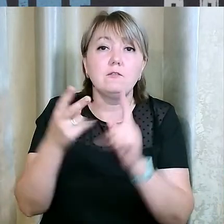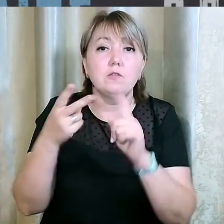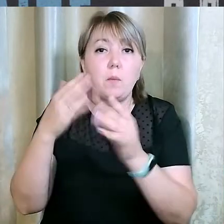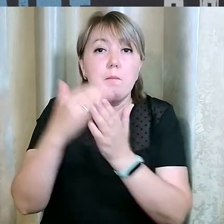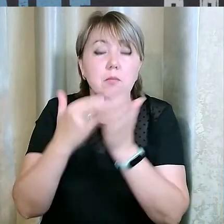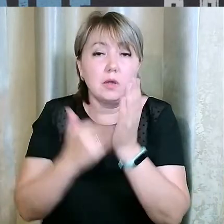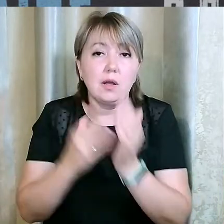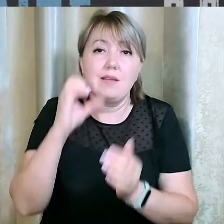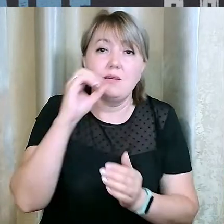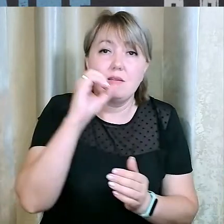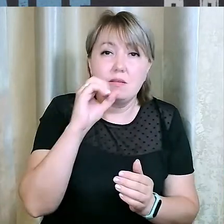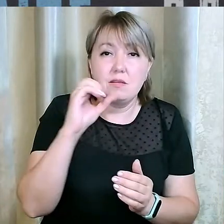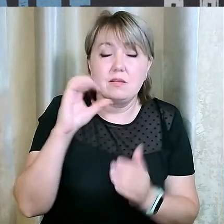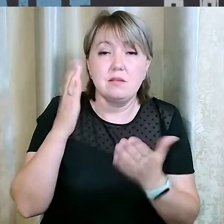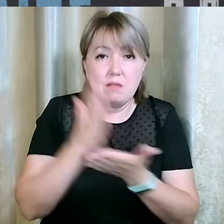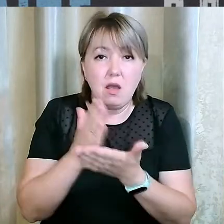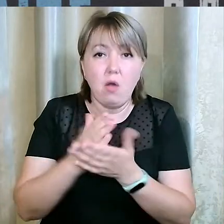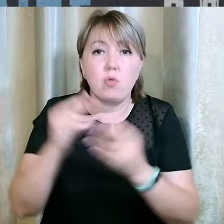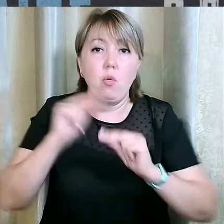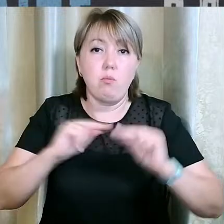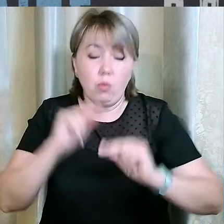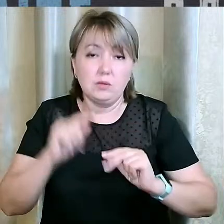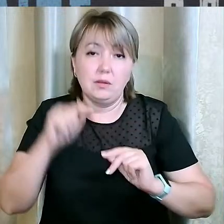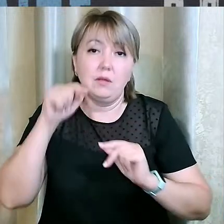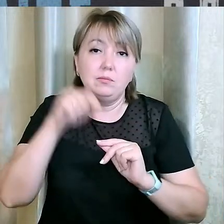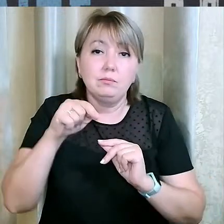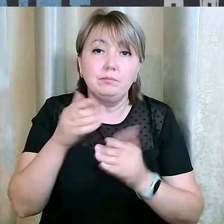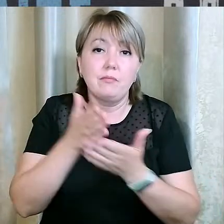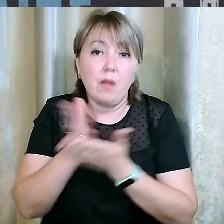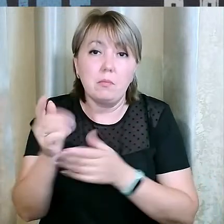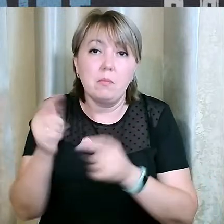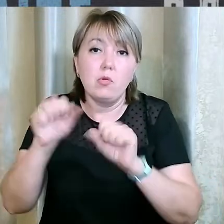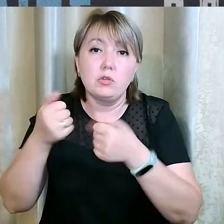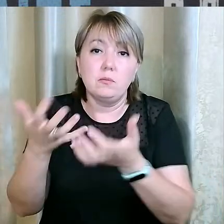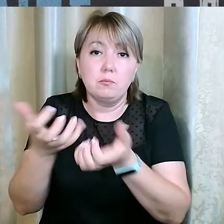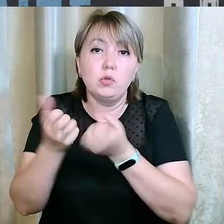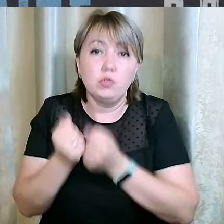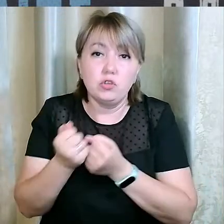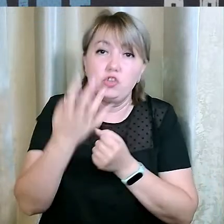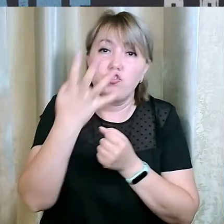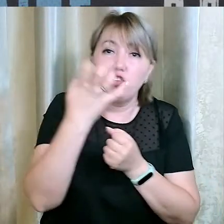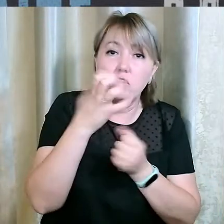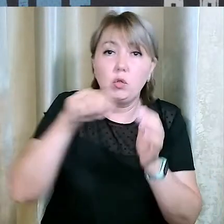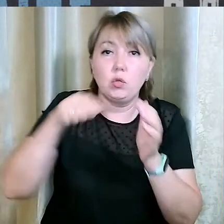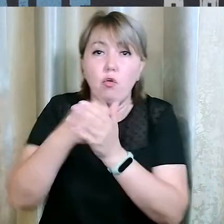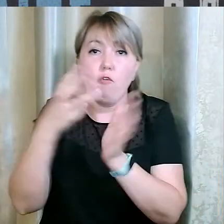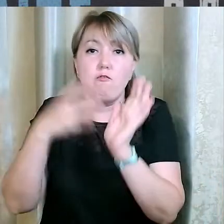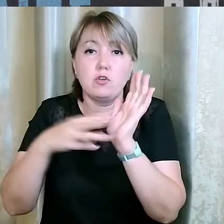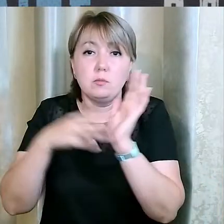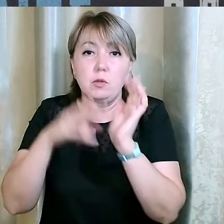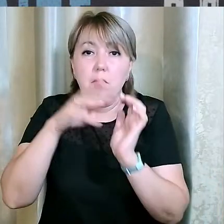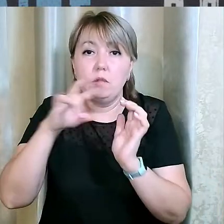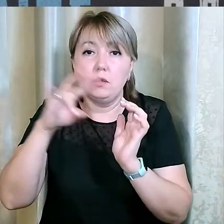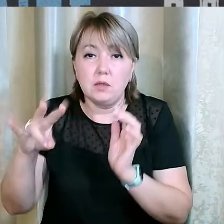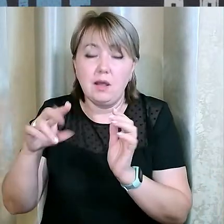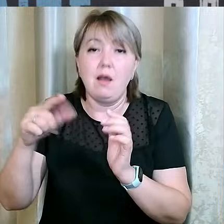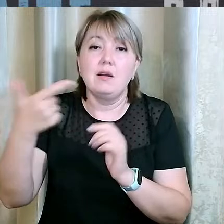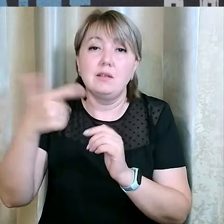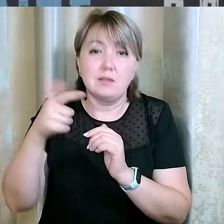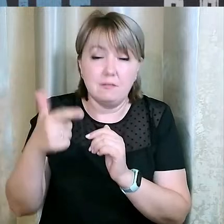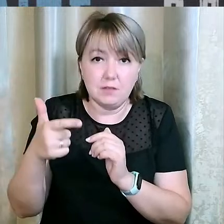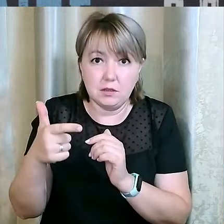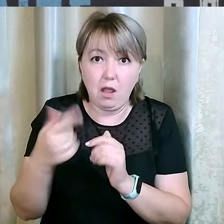section to find open the program. I would also like to remind you about the stage